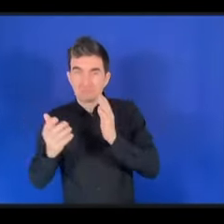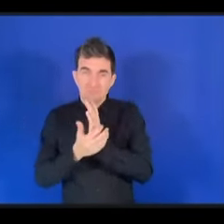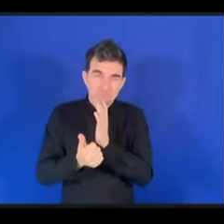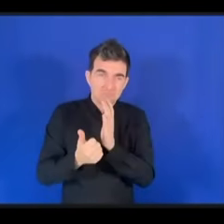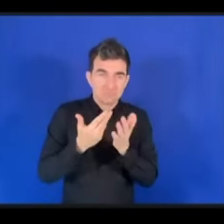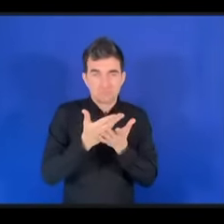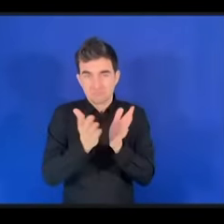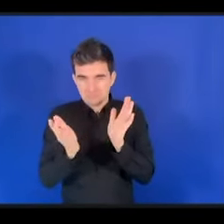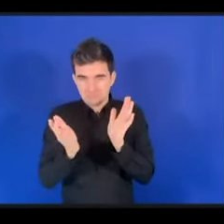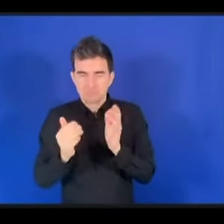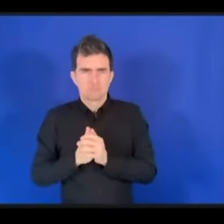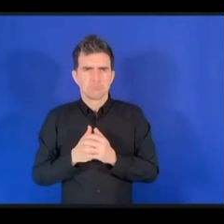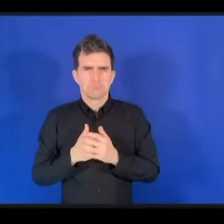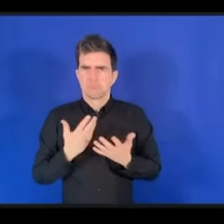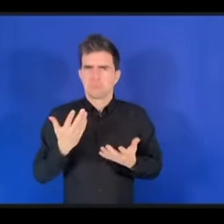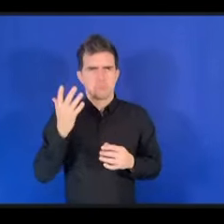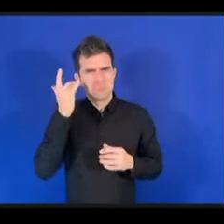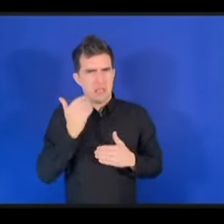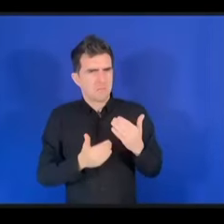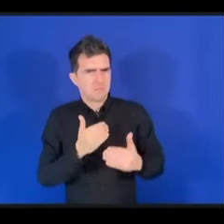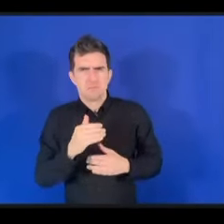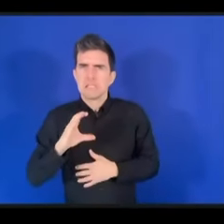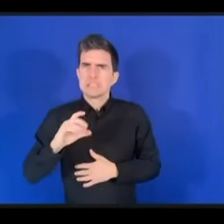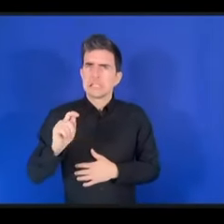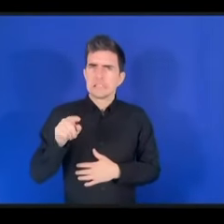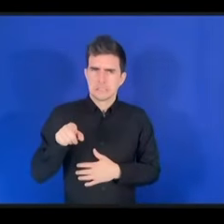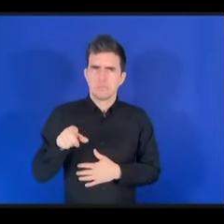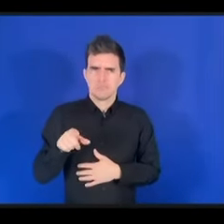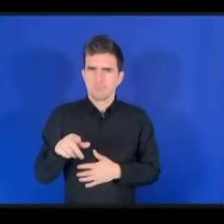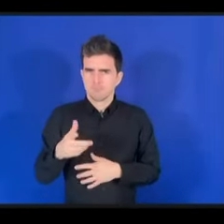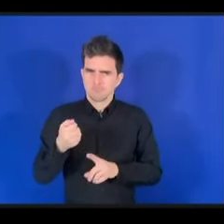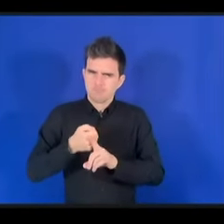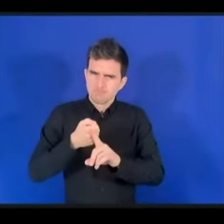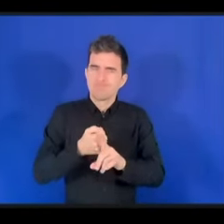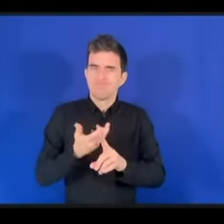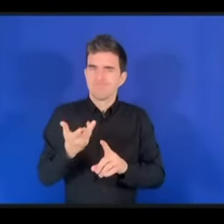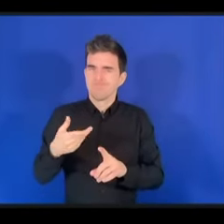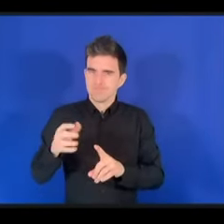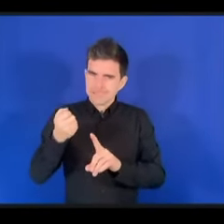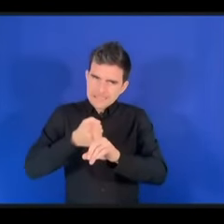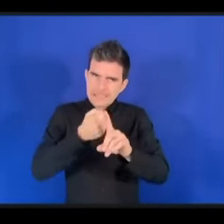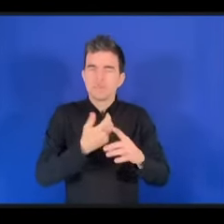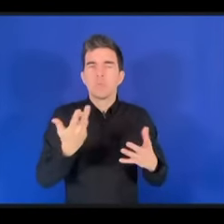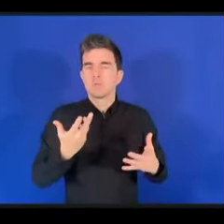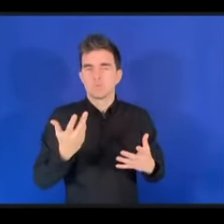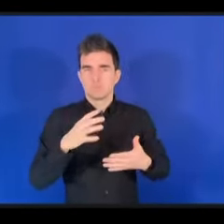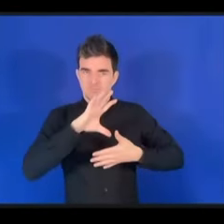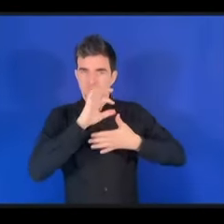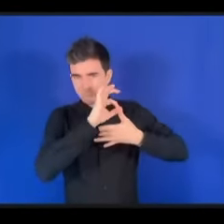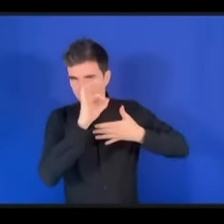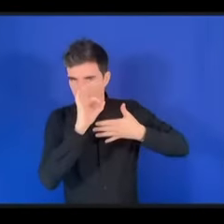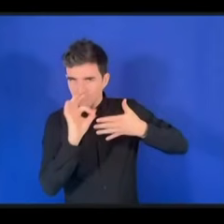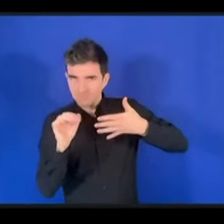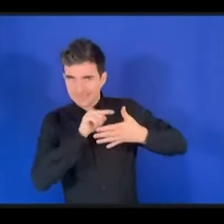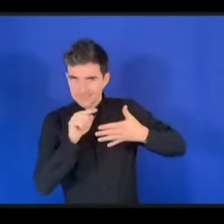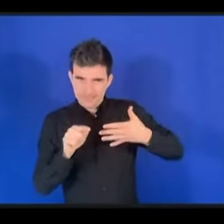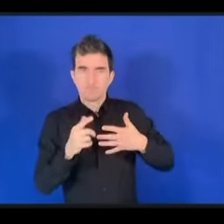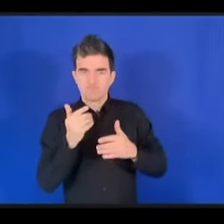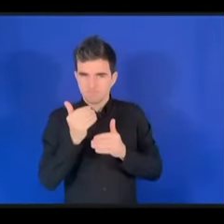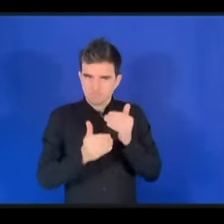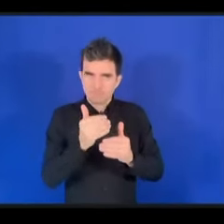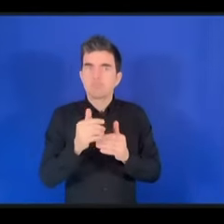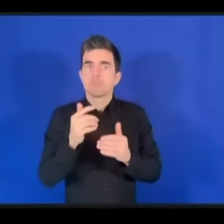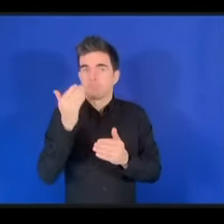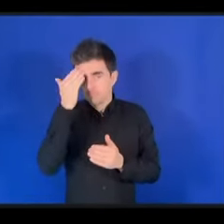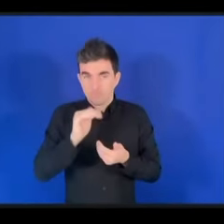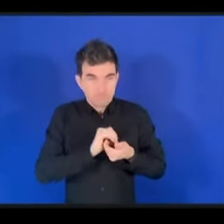SIDS, to strengthen the collaboration, particularly in this area of digital governance and digital diplomacy, not just here,